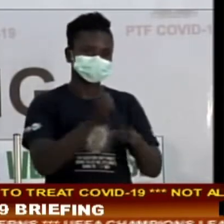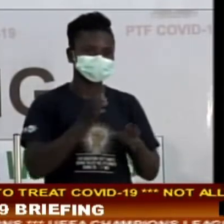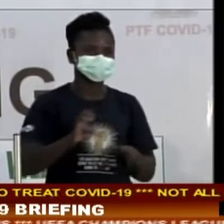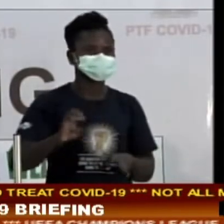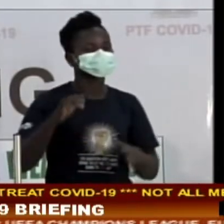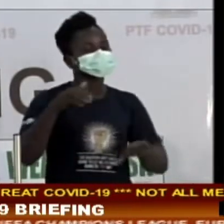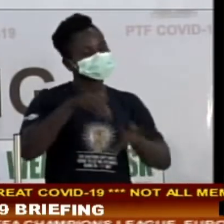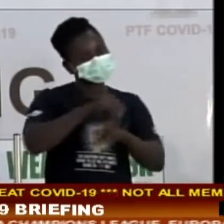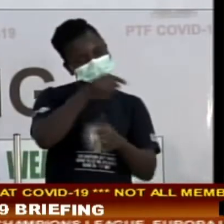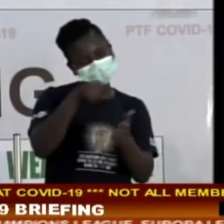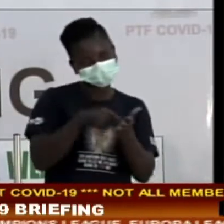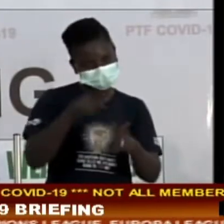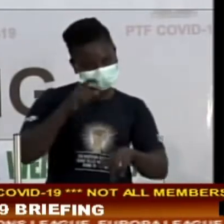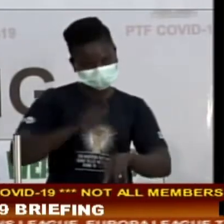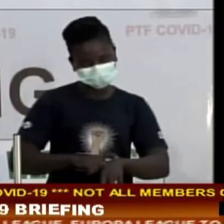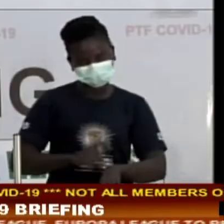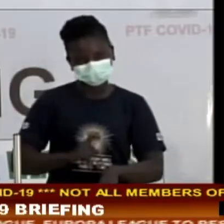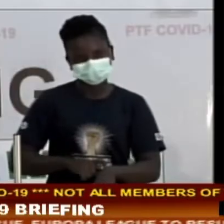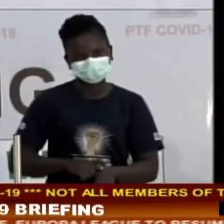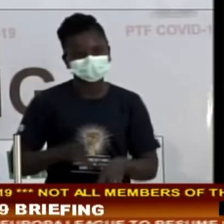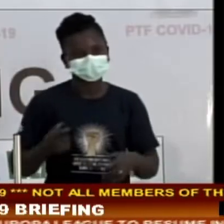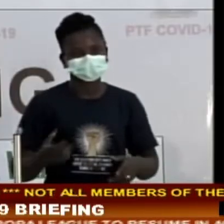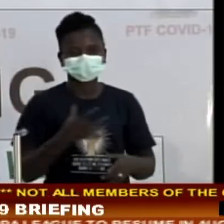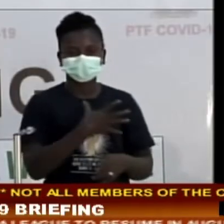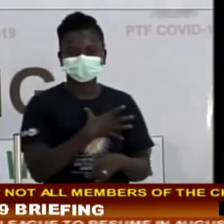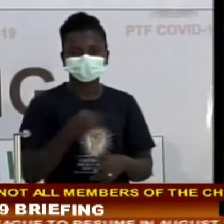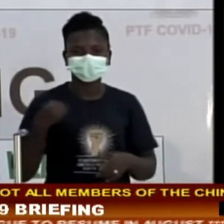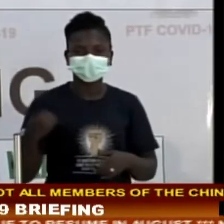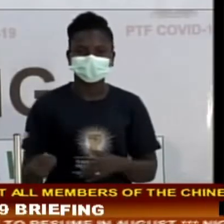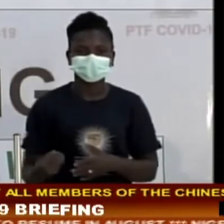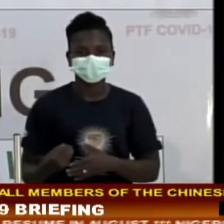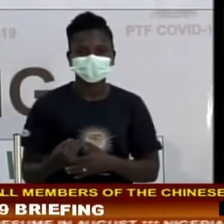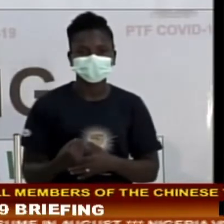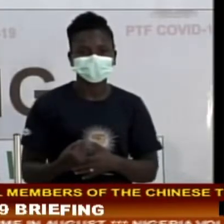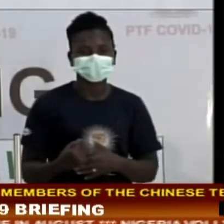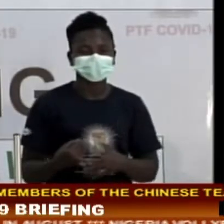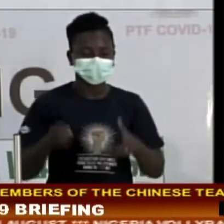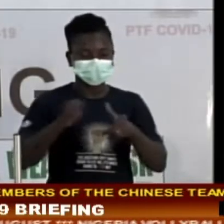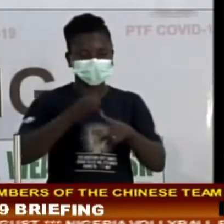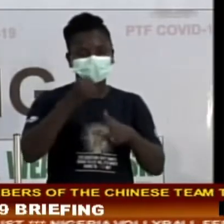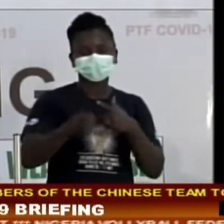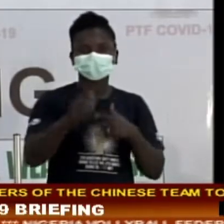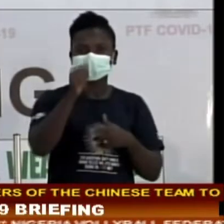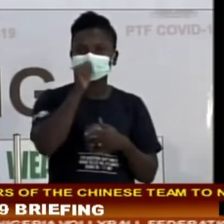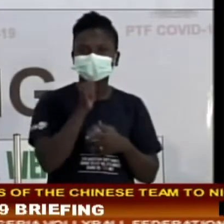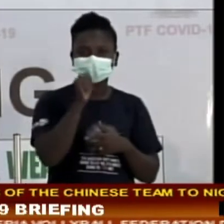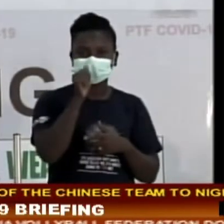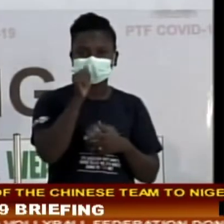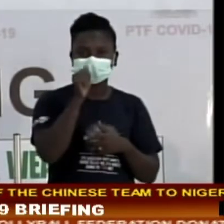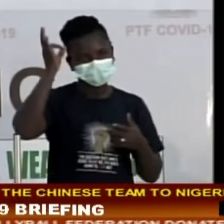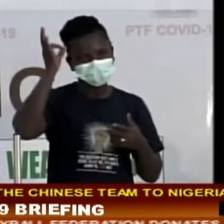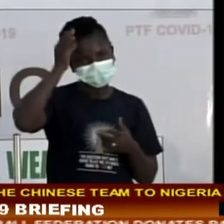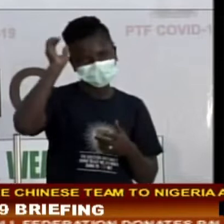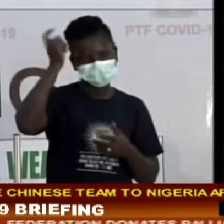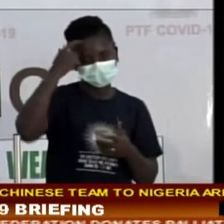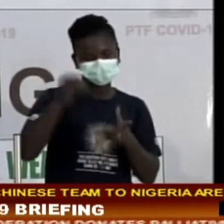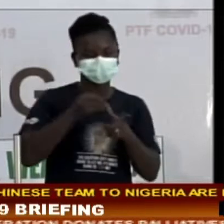know time and whether it be private fed or